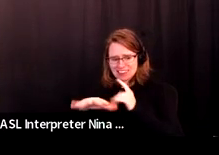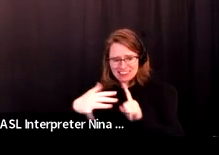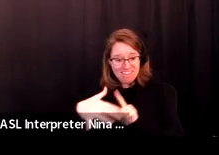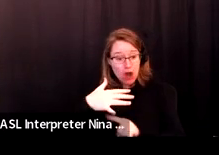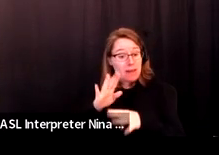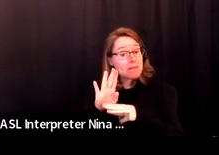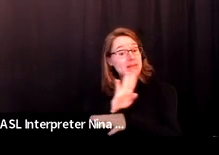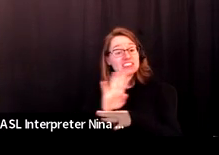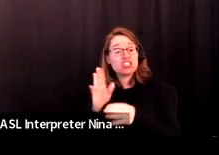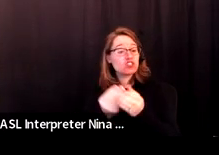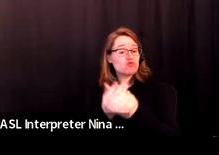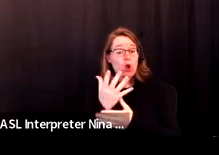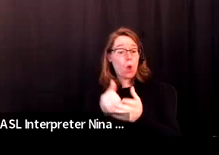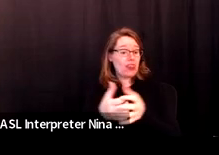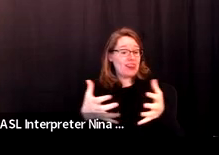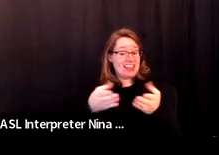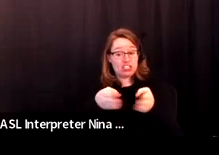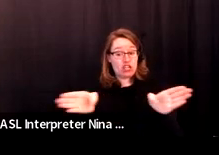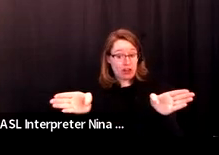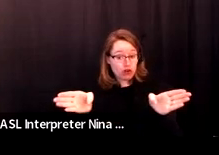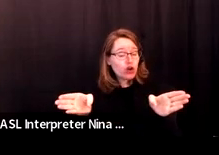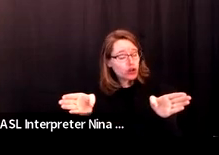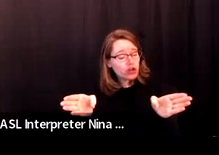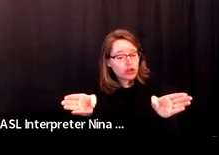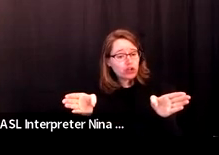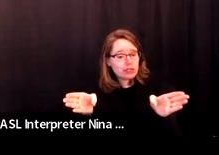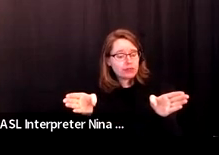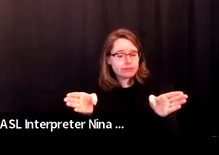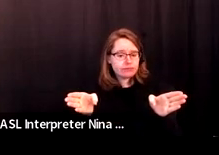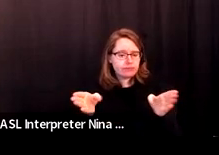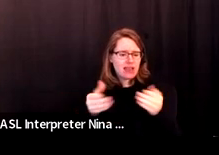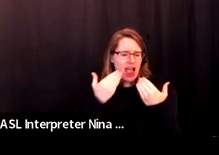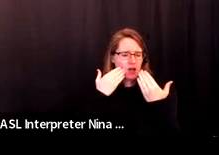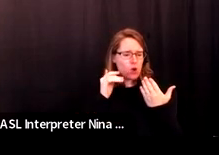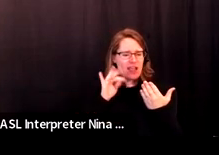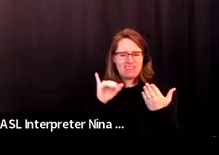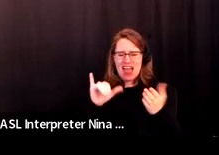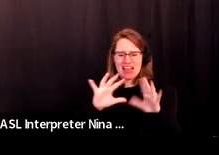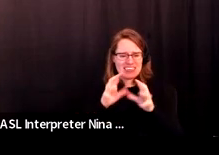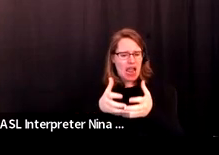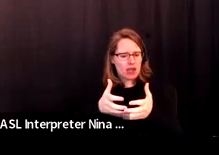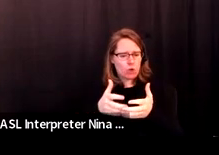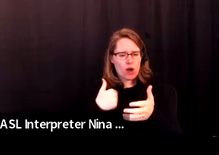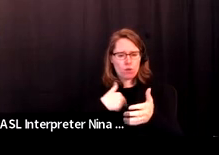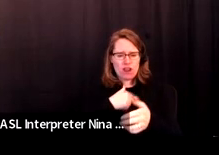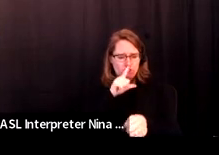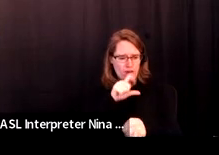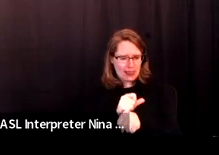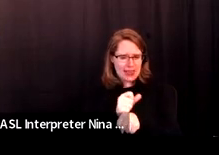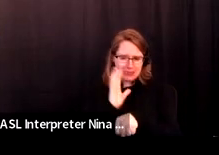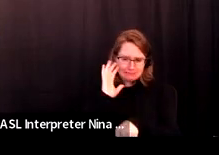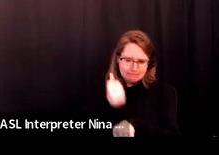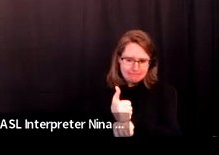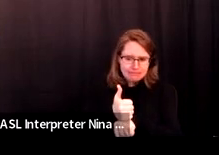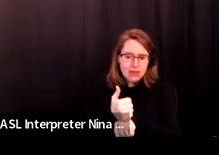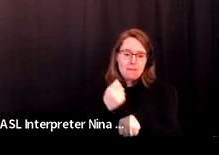general and business attraction is a category that I don't know if we've landed in any of these categories, but it's just a huge, huge component